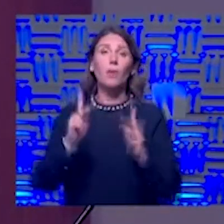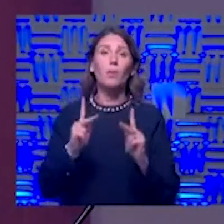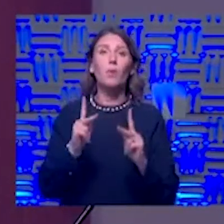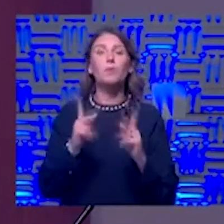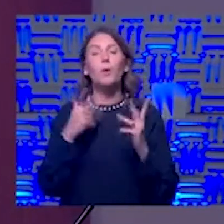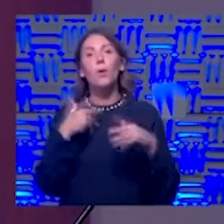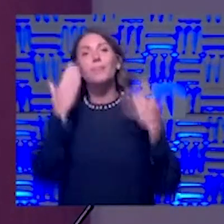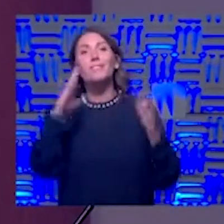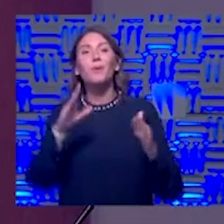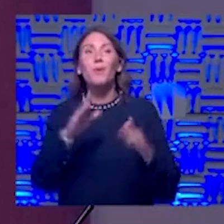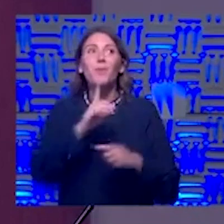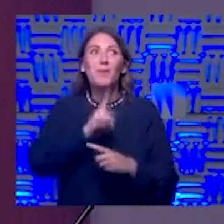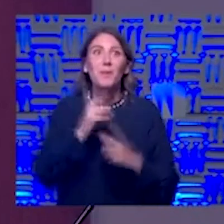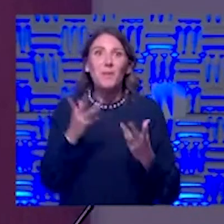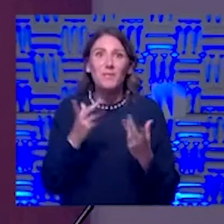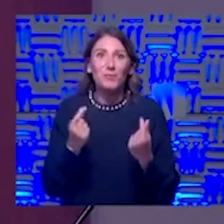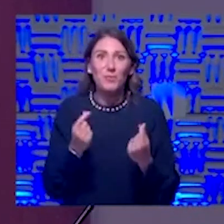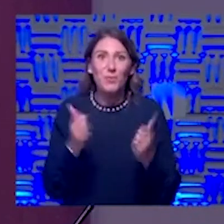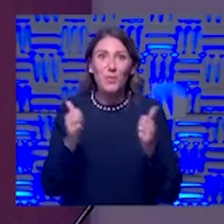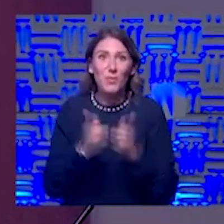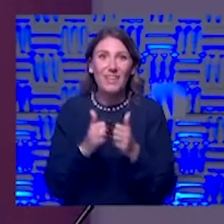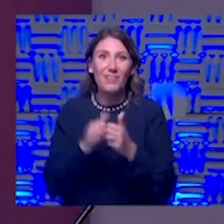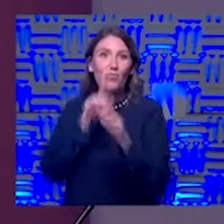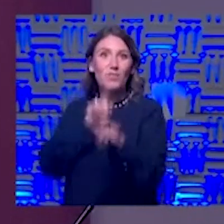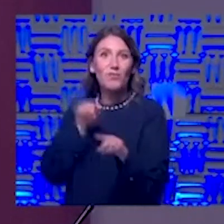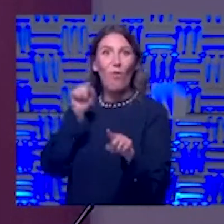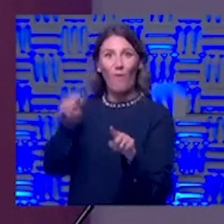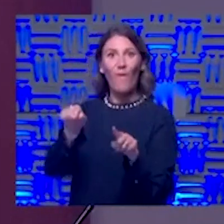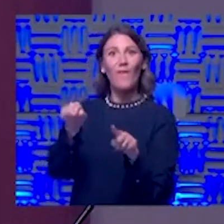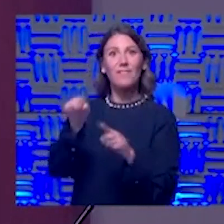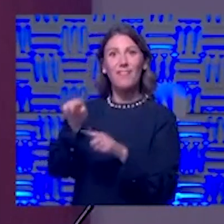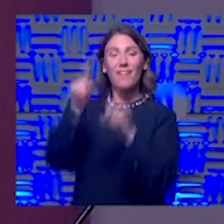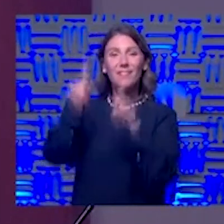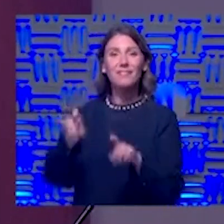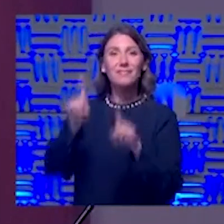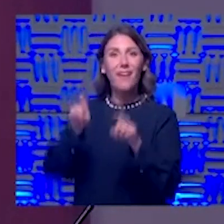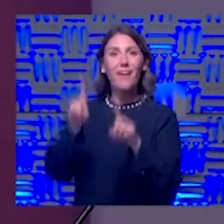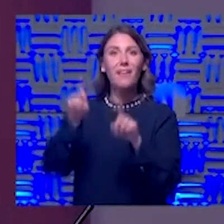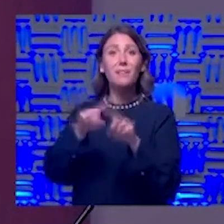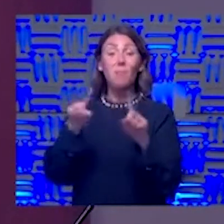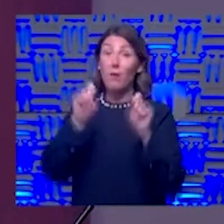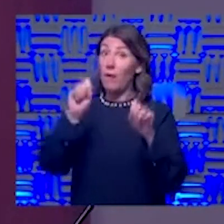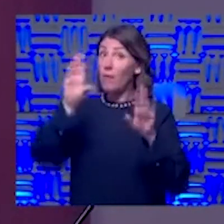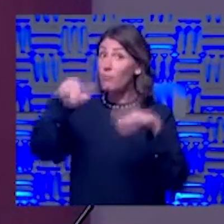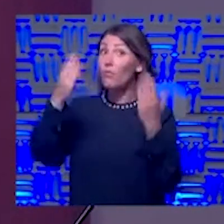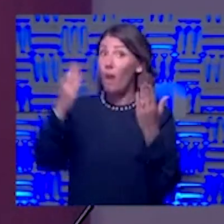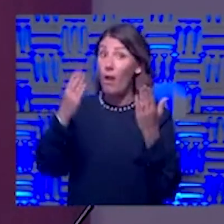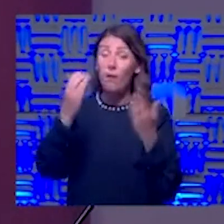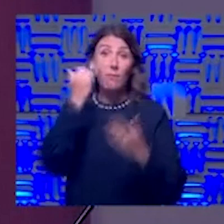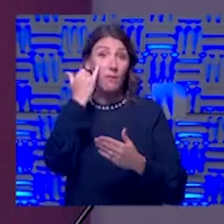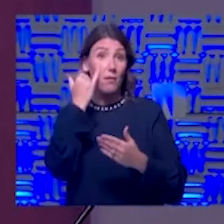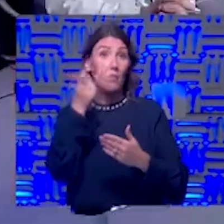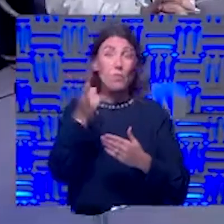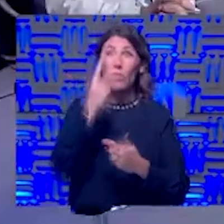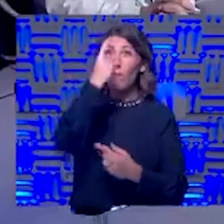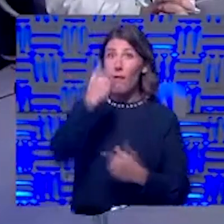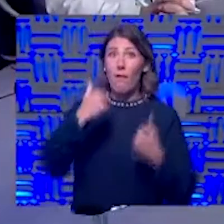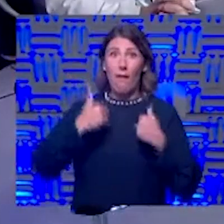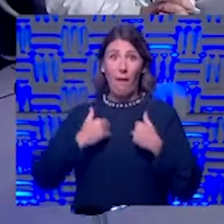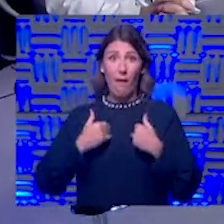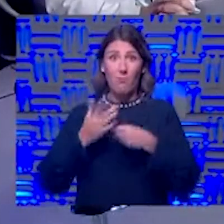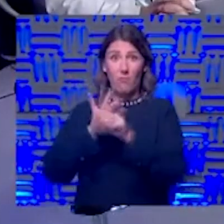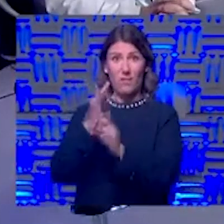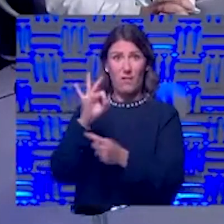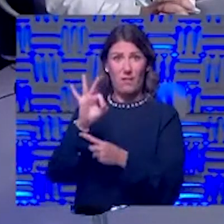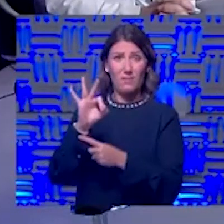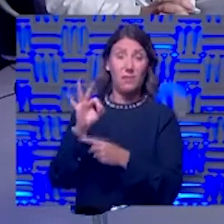don't really know what really to do with results of that antibody test just yet, but it can provide information if you have had it maybe in March, for example. And are they accurate?